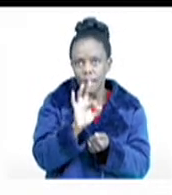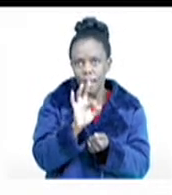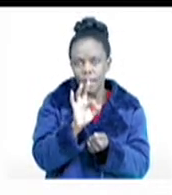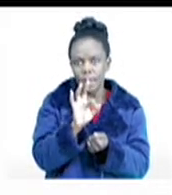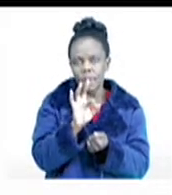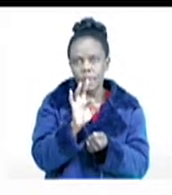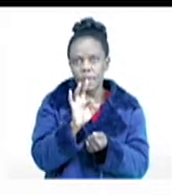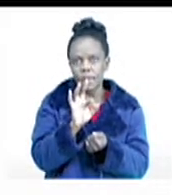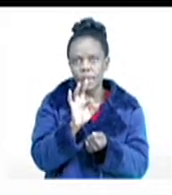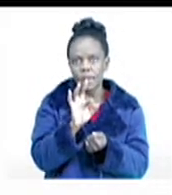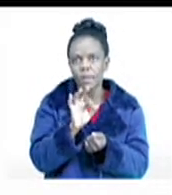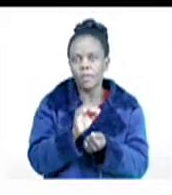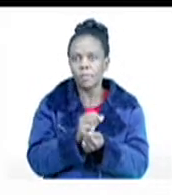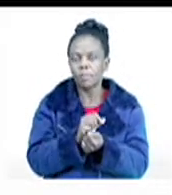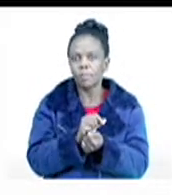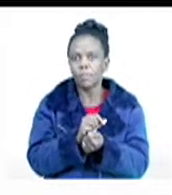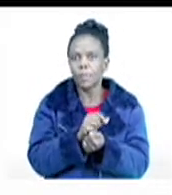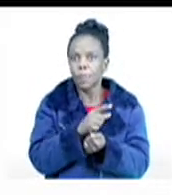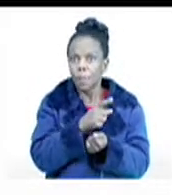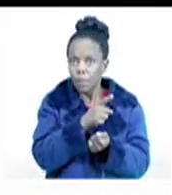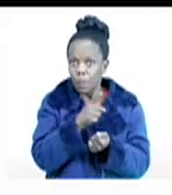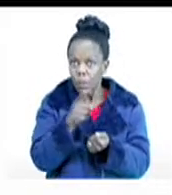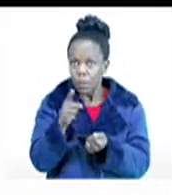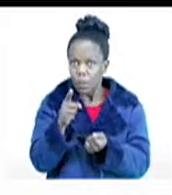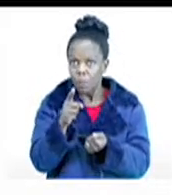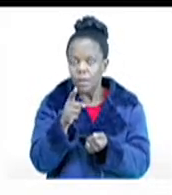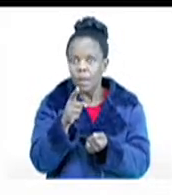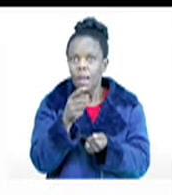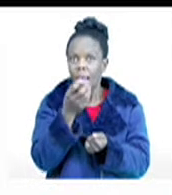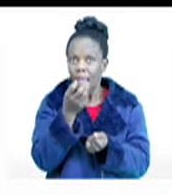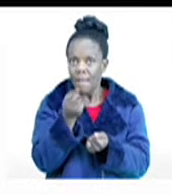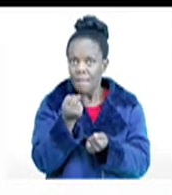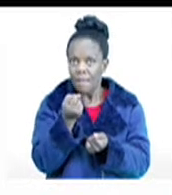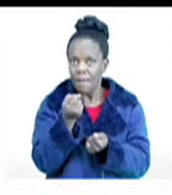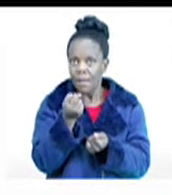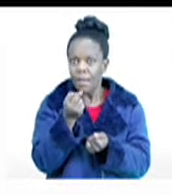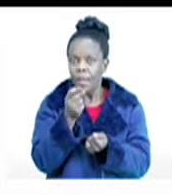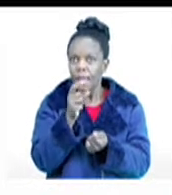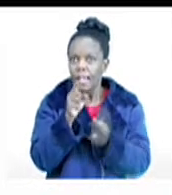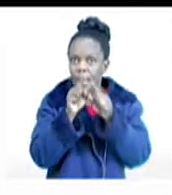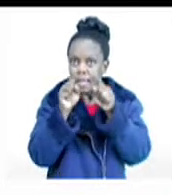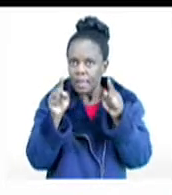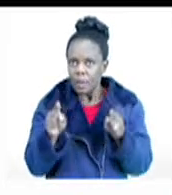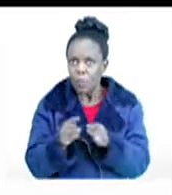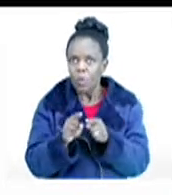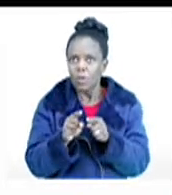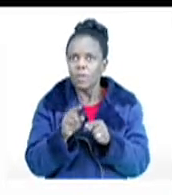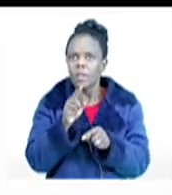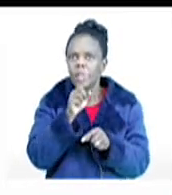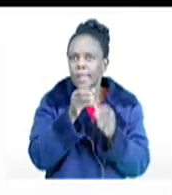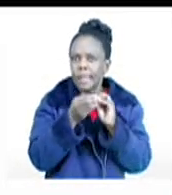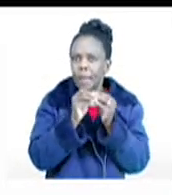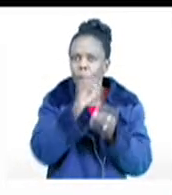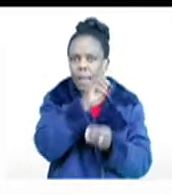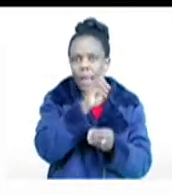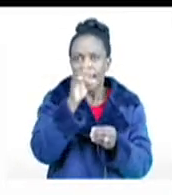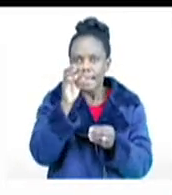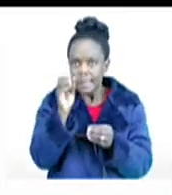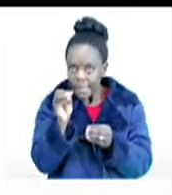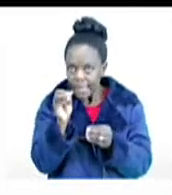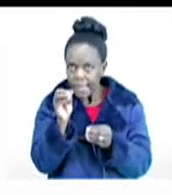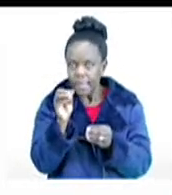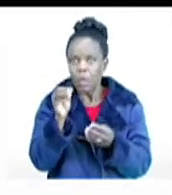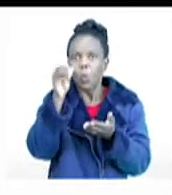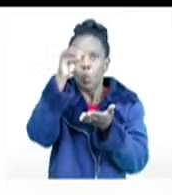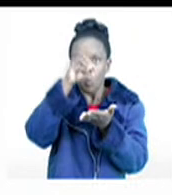1, 2, 3, 4, 5, 6, 7, 8, 9. So the number that needs to be in that box is the number 10. I'd like you to also write the